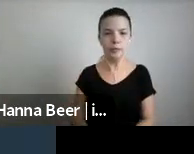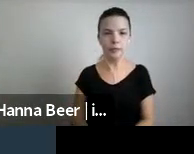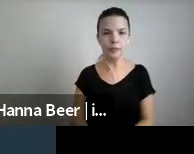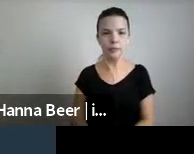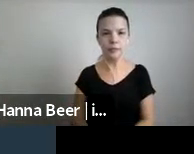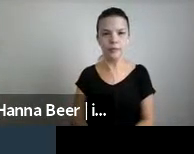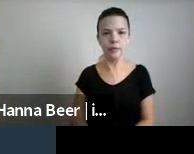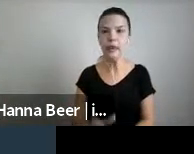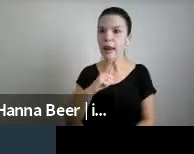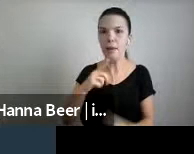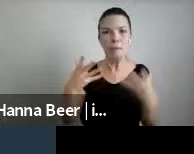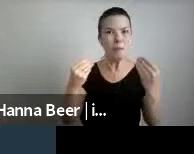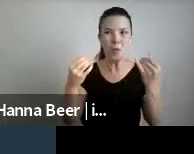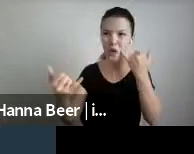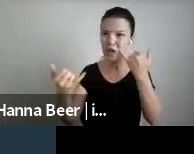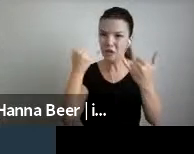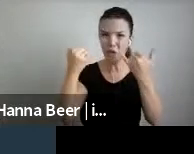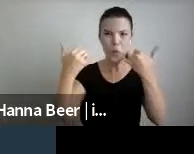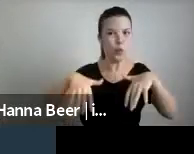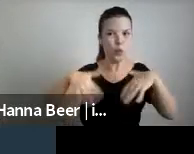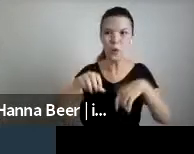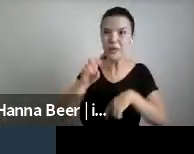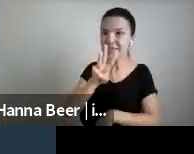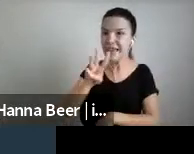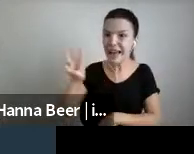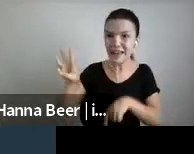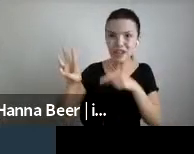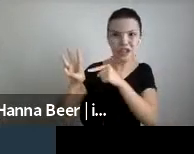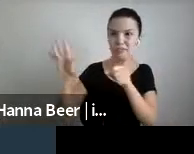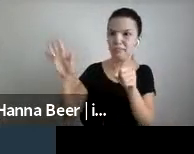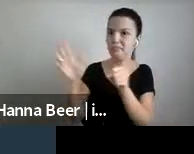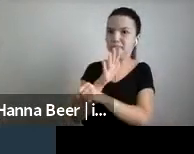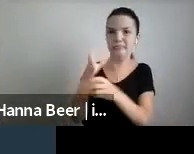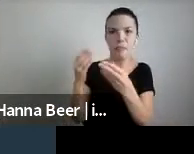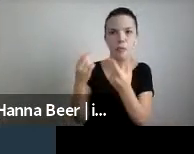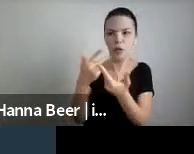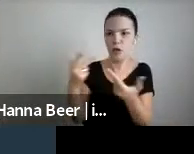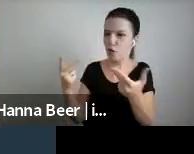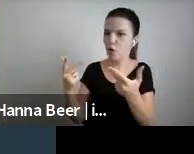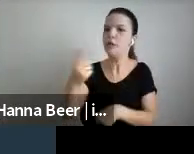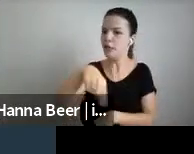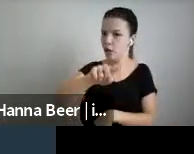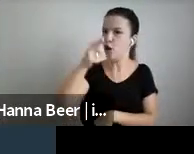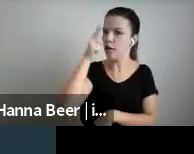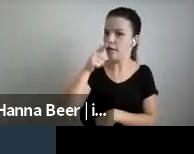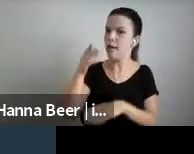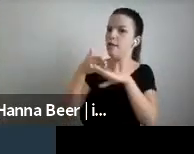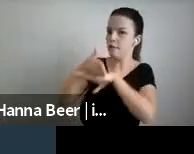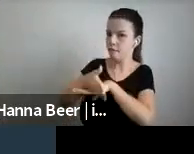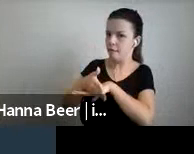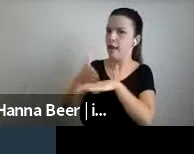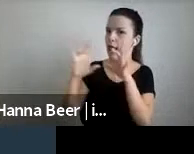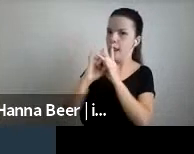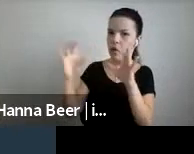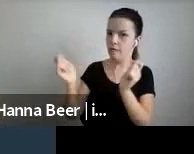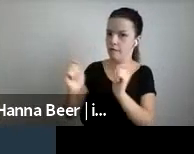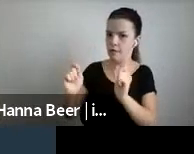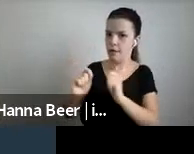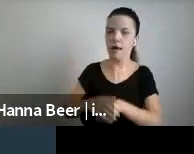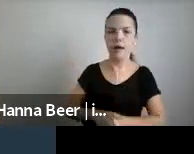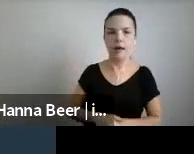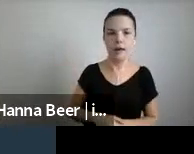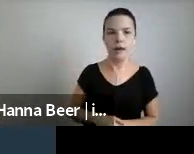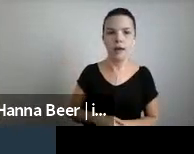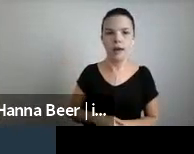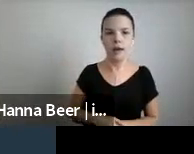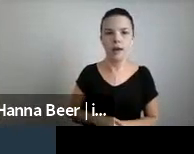there's a lot of information on the website, along with the e-atlas, which is accessible by iPhone as